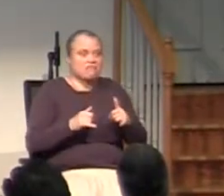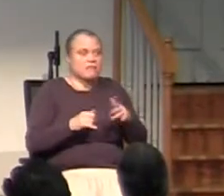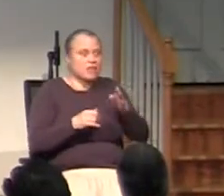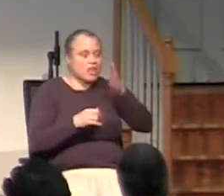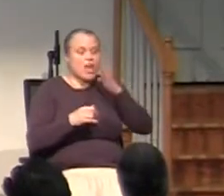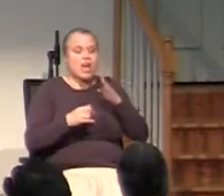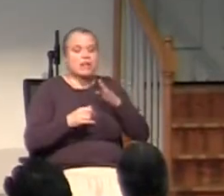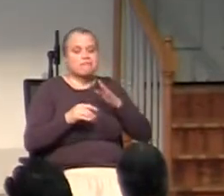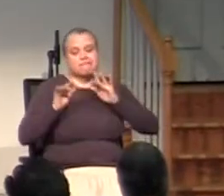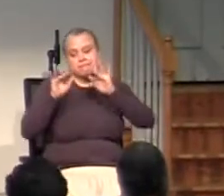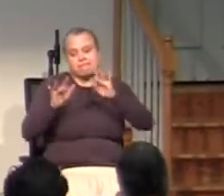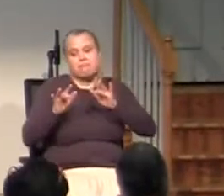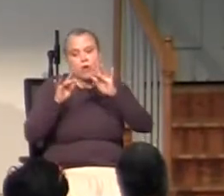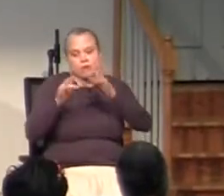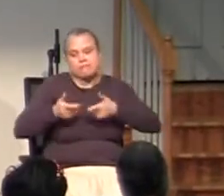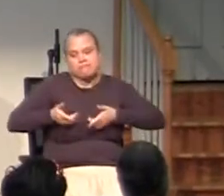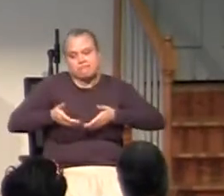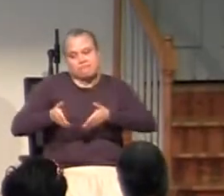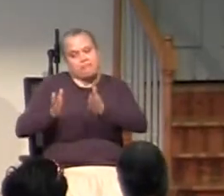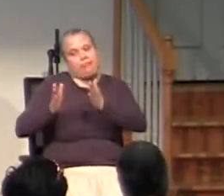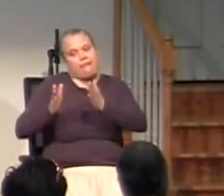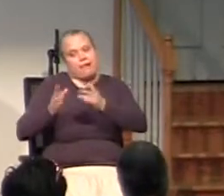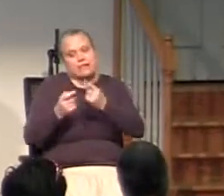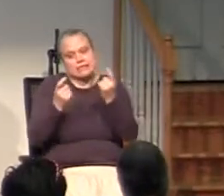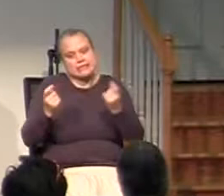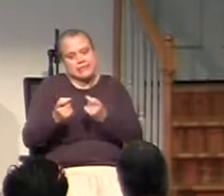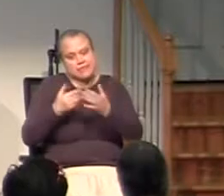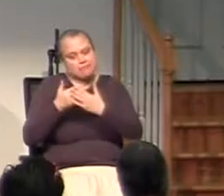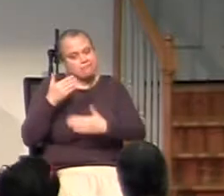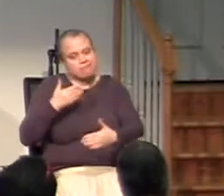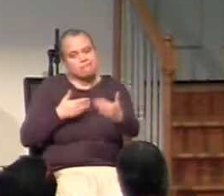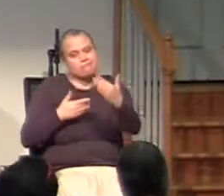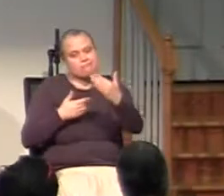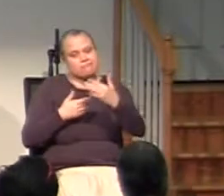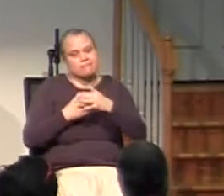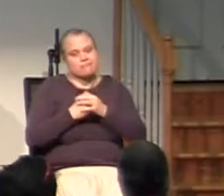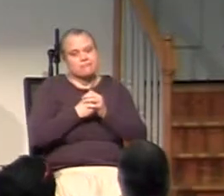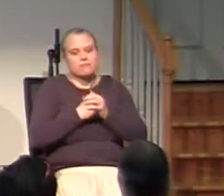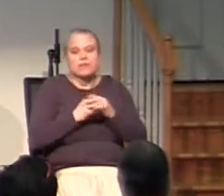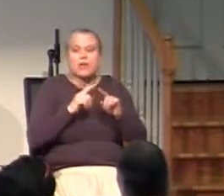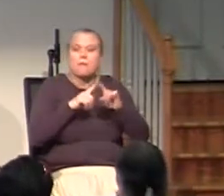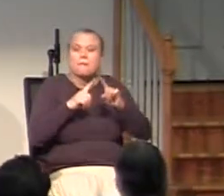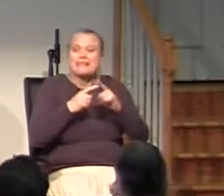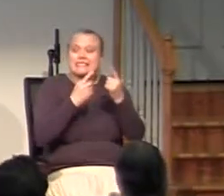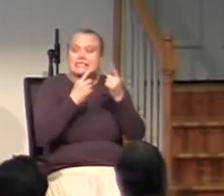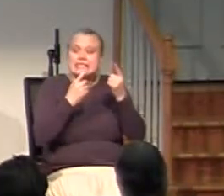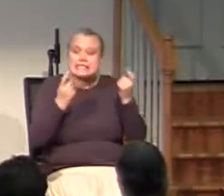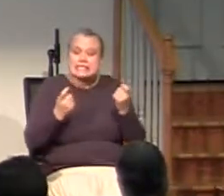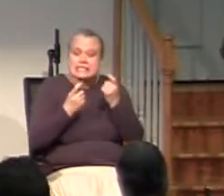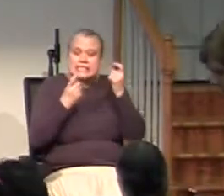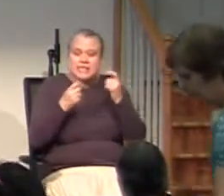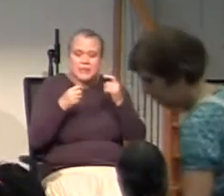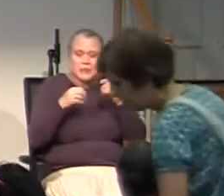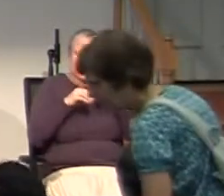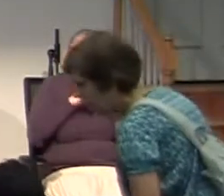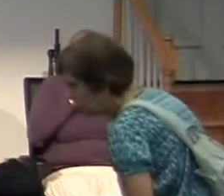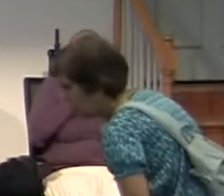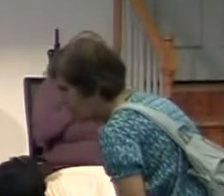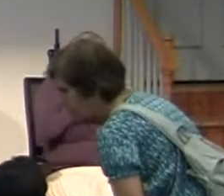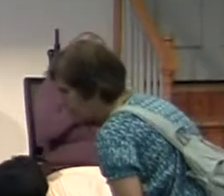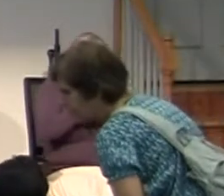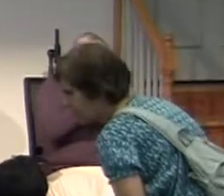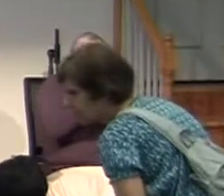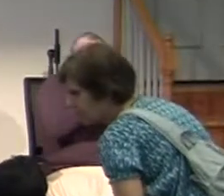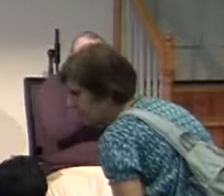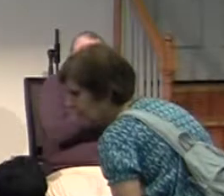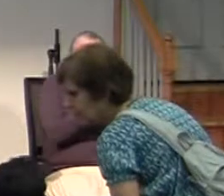alive. But sin defiled the heavenly sanctuary. And the